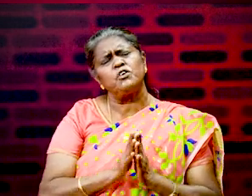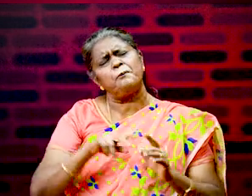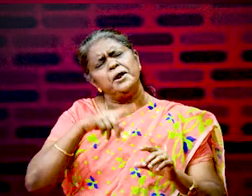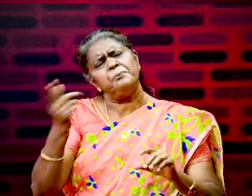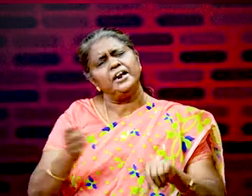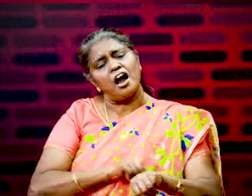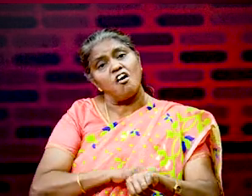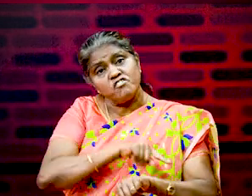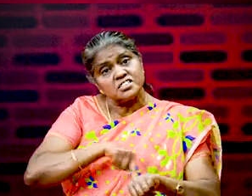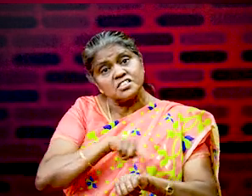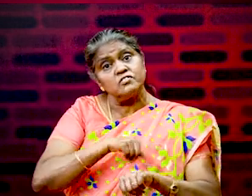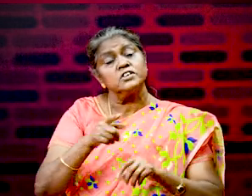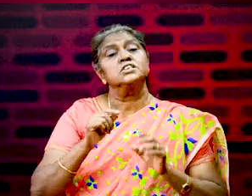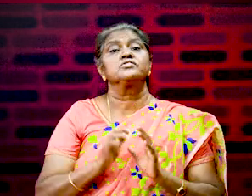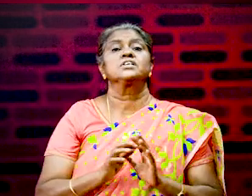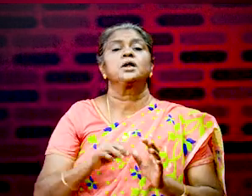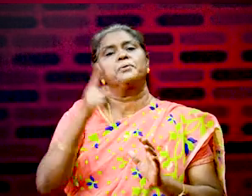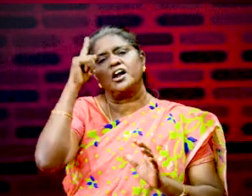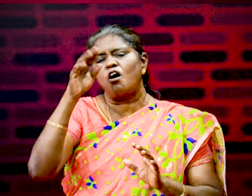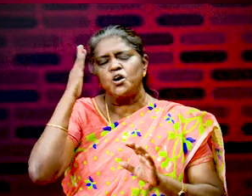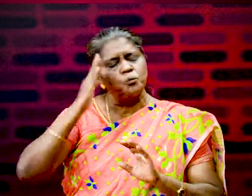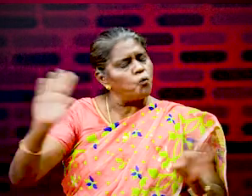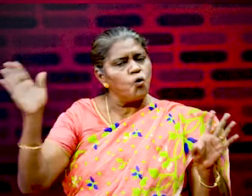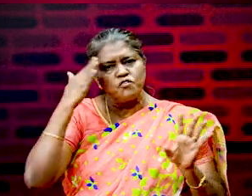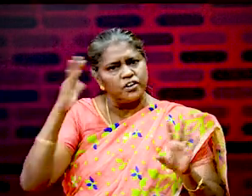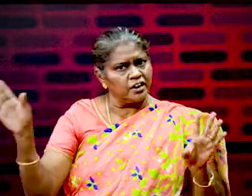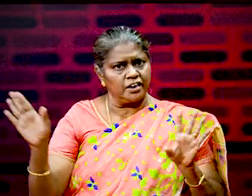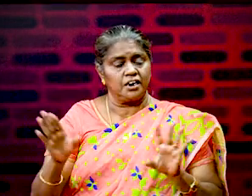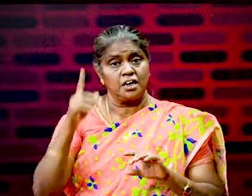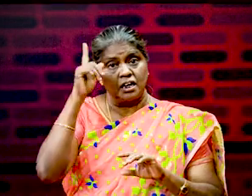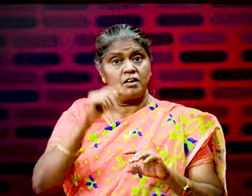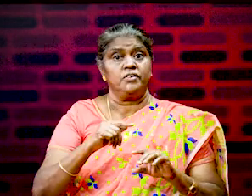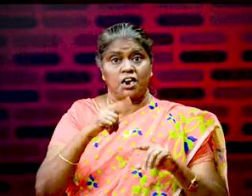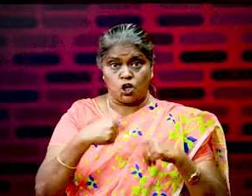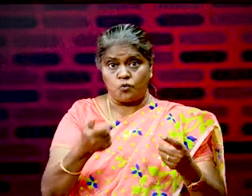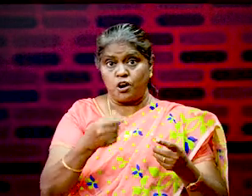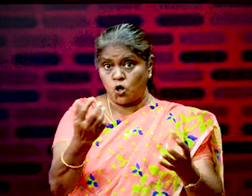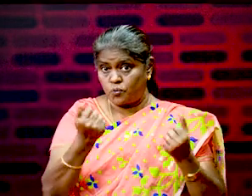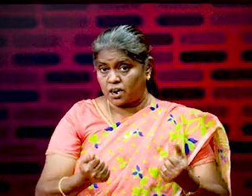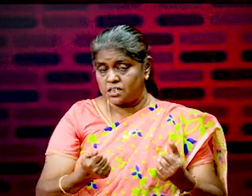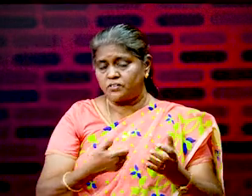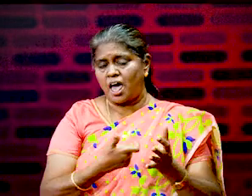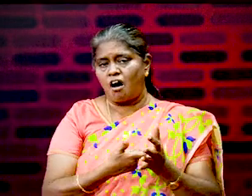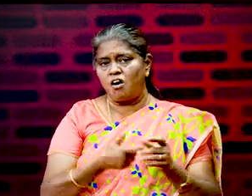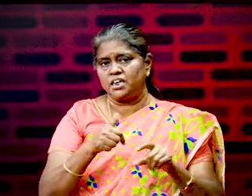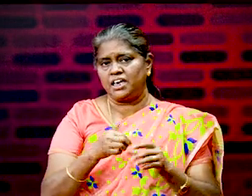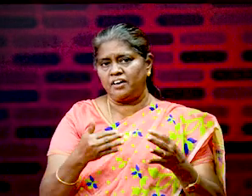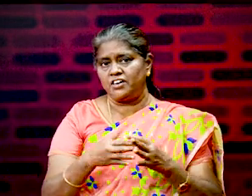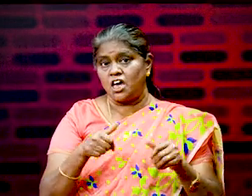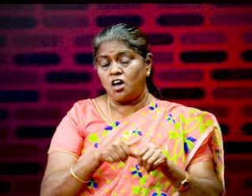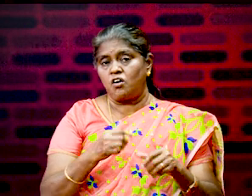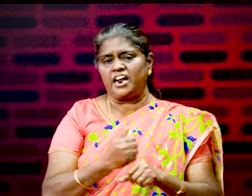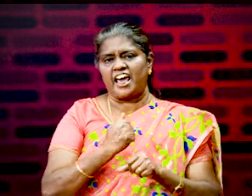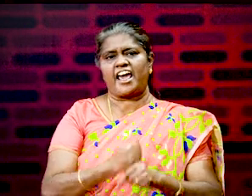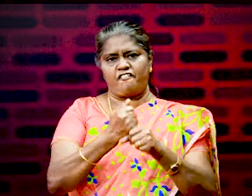will receive justice and also you will receive reward. The third blessing hidden in this verse is God